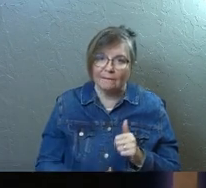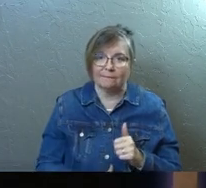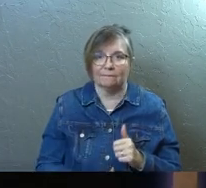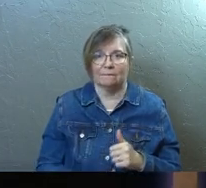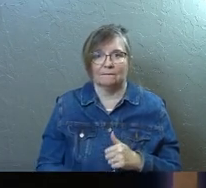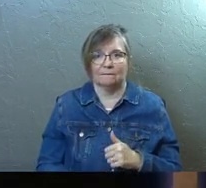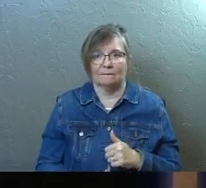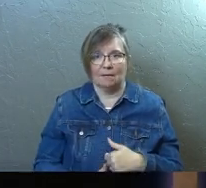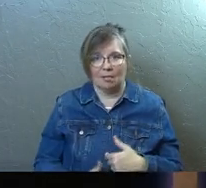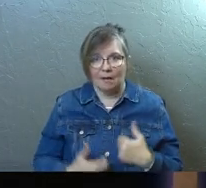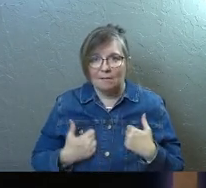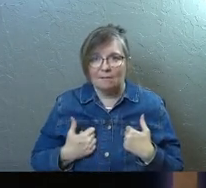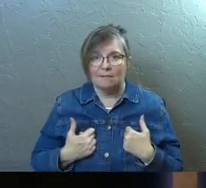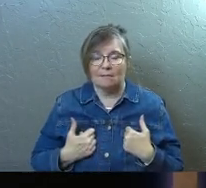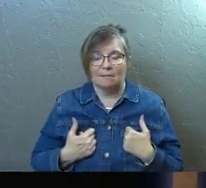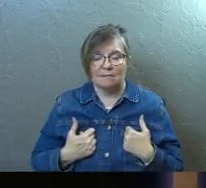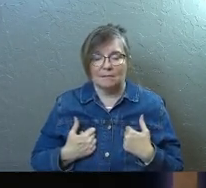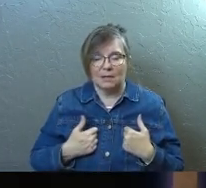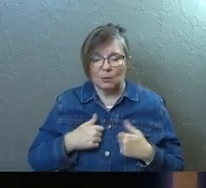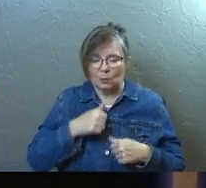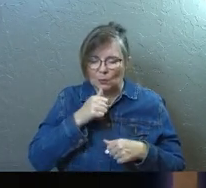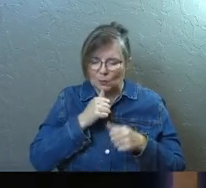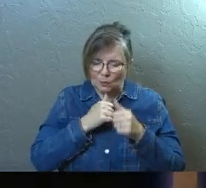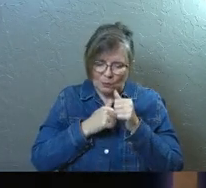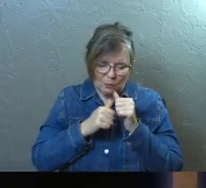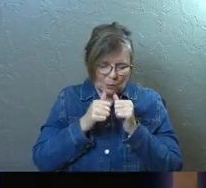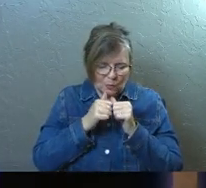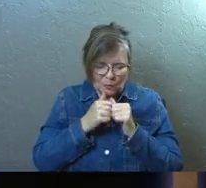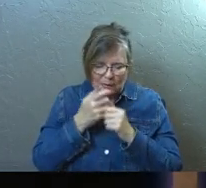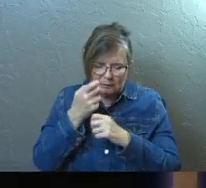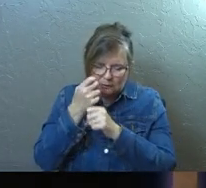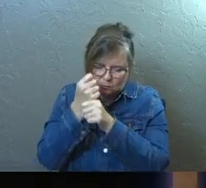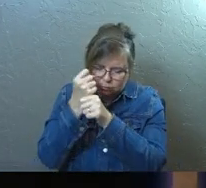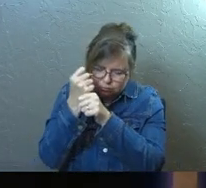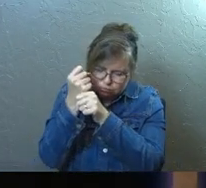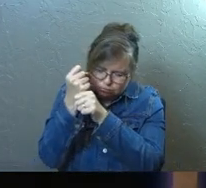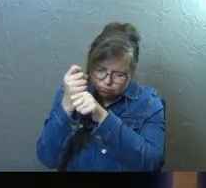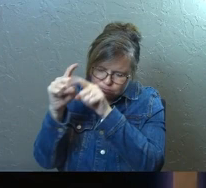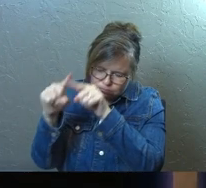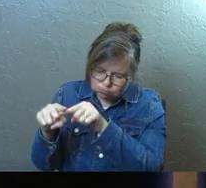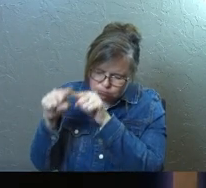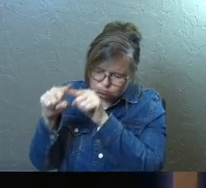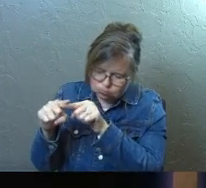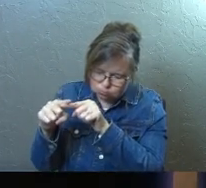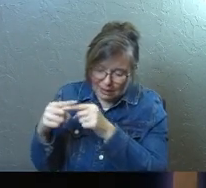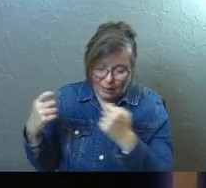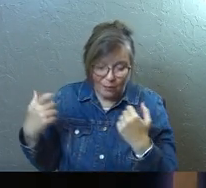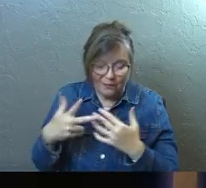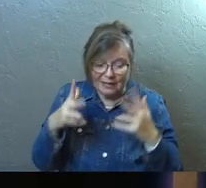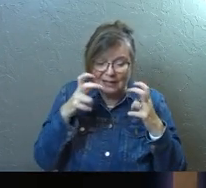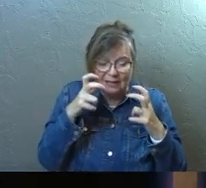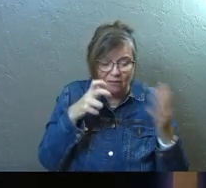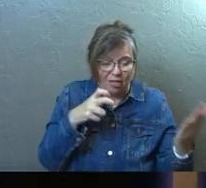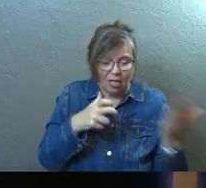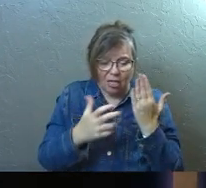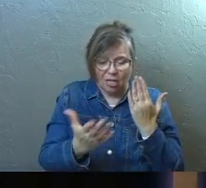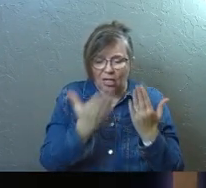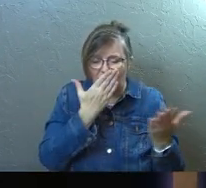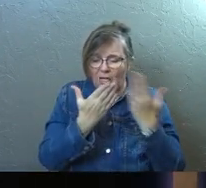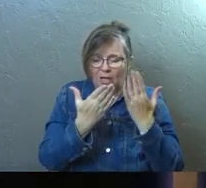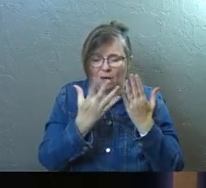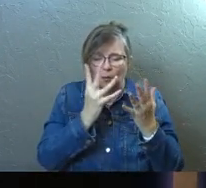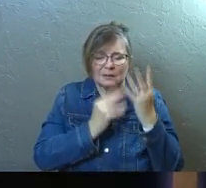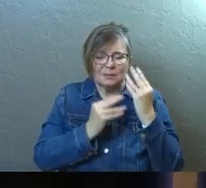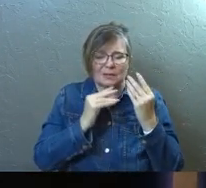be. And how much we need to hold on to God like an anchor. He says, I'll fear no evil. I'll fear no evil when I'm going through the